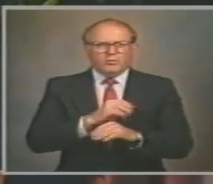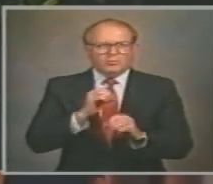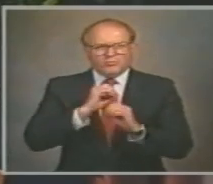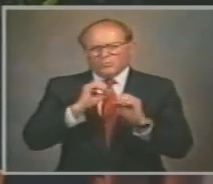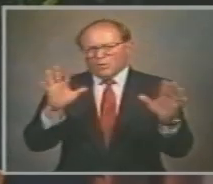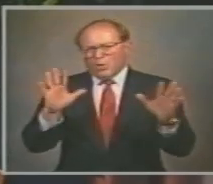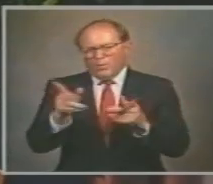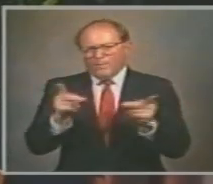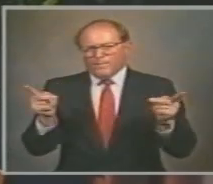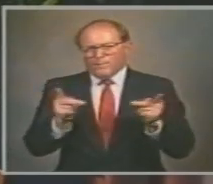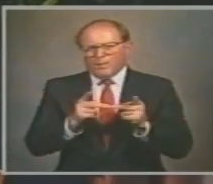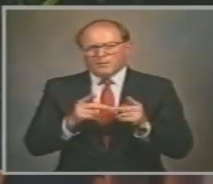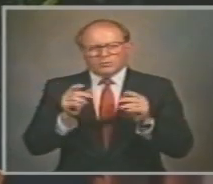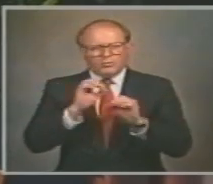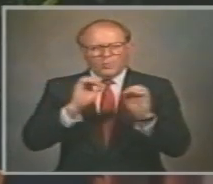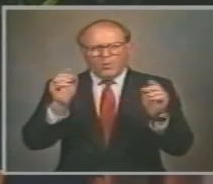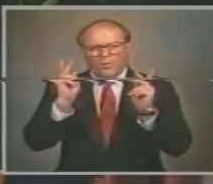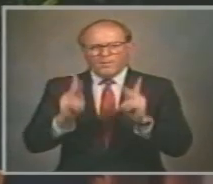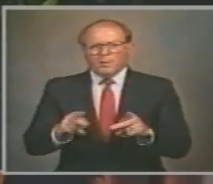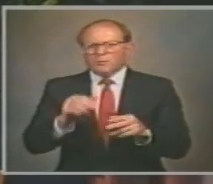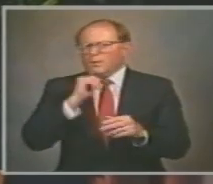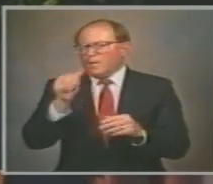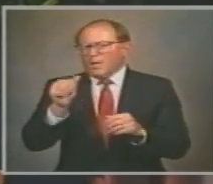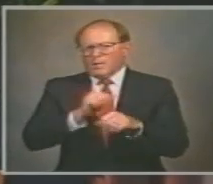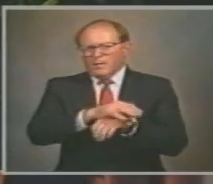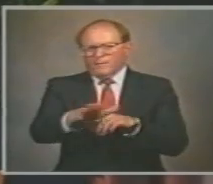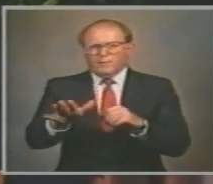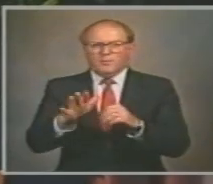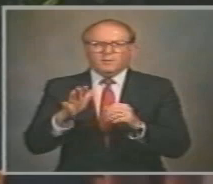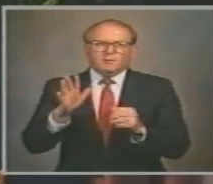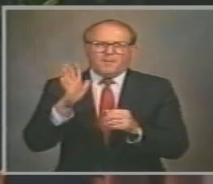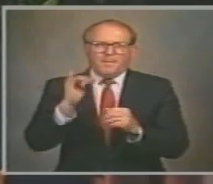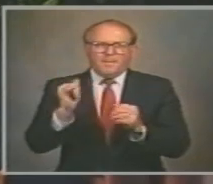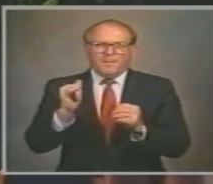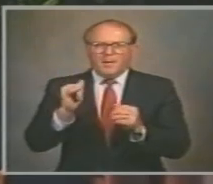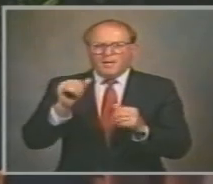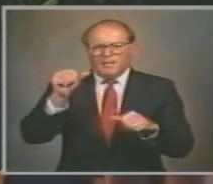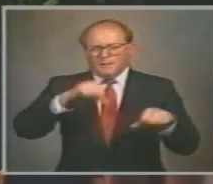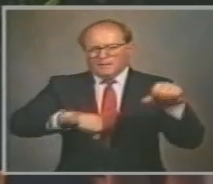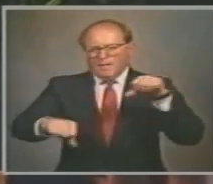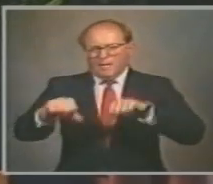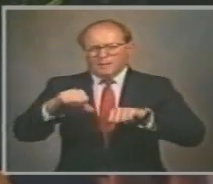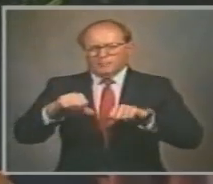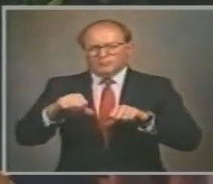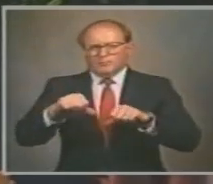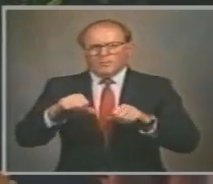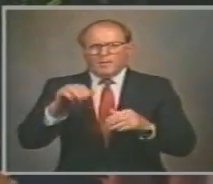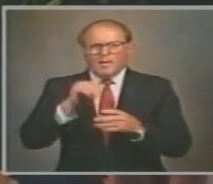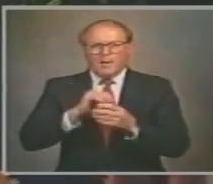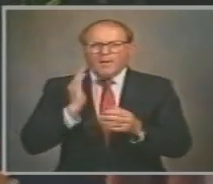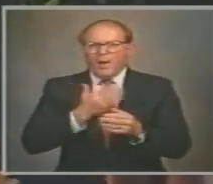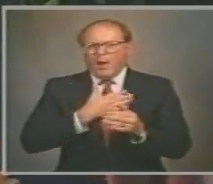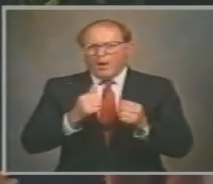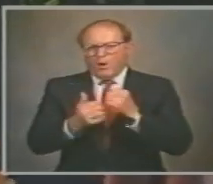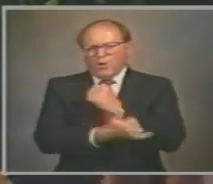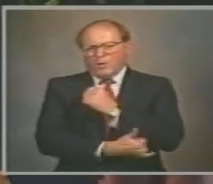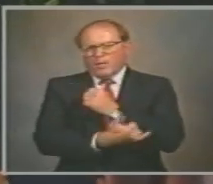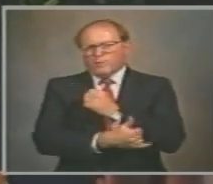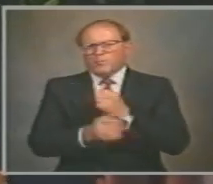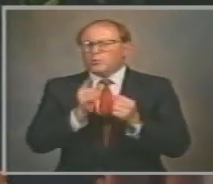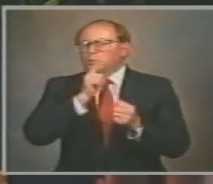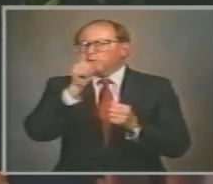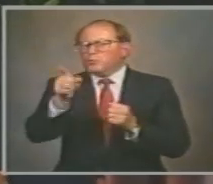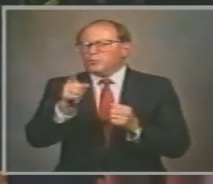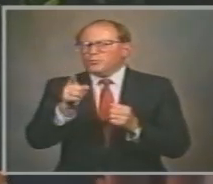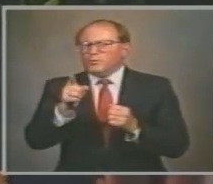world, whose life hasn't been influenced to some degree or some measure. And certainly in our country, we're deeply indebted to